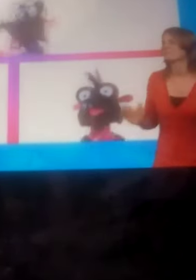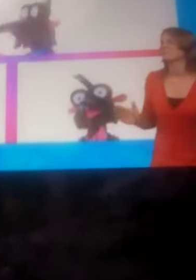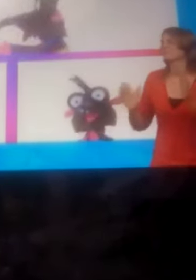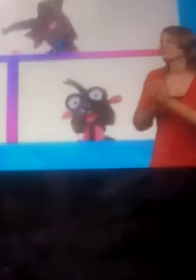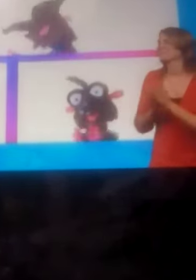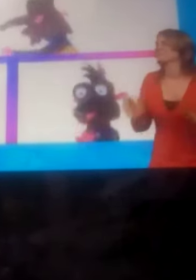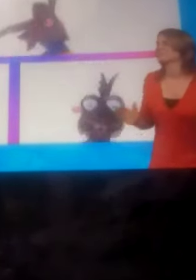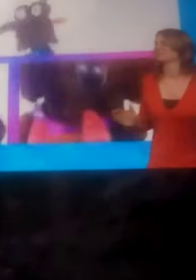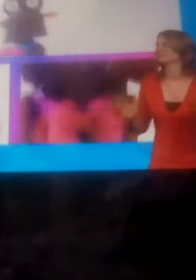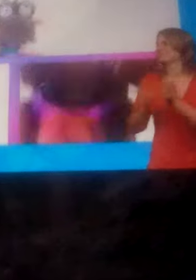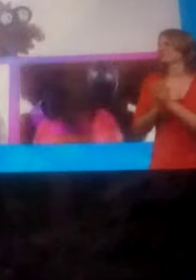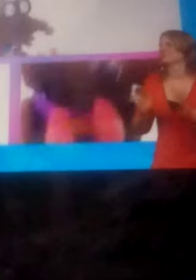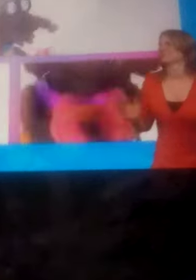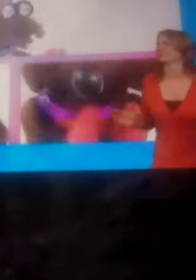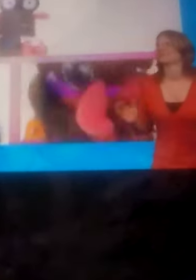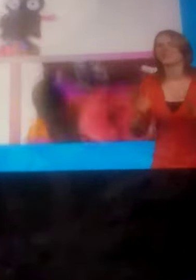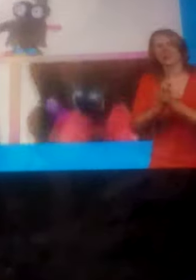Come on, y'all.